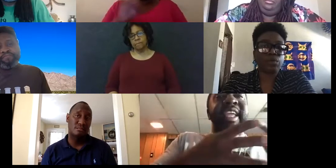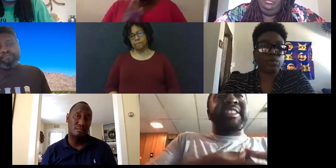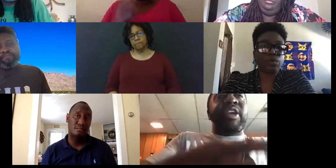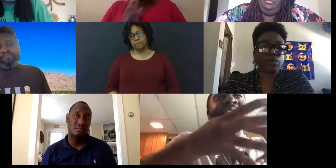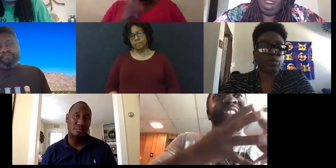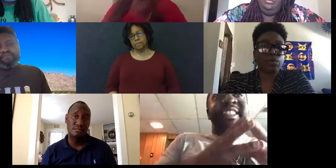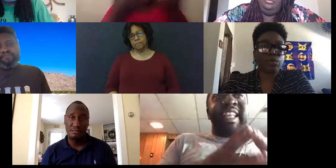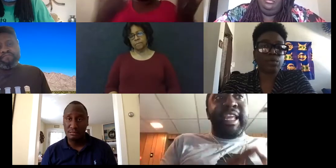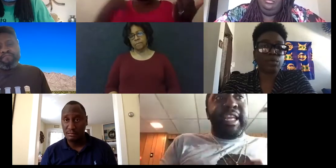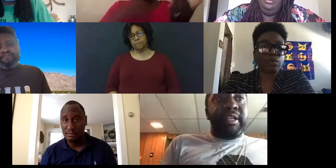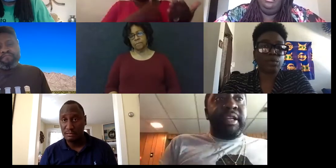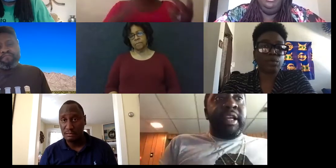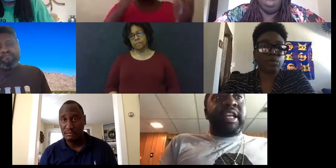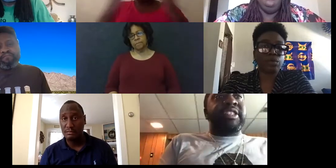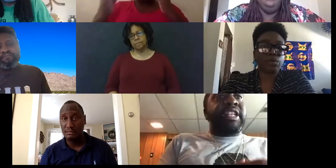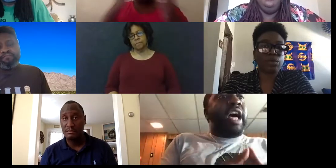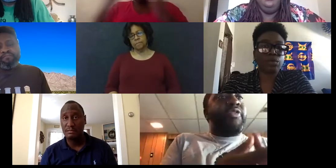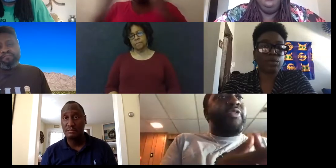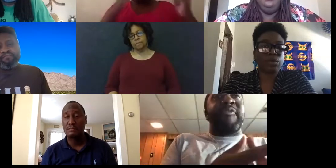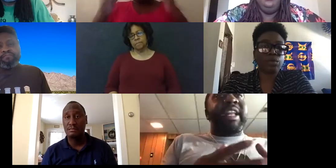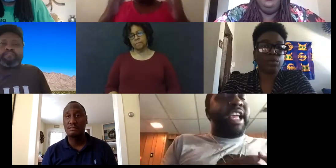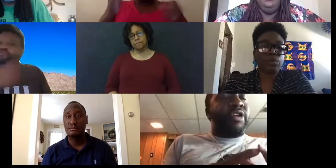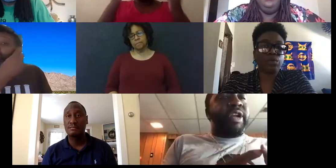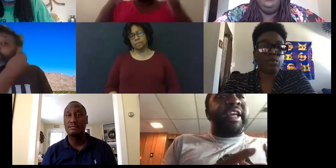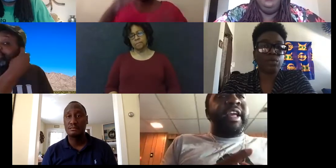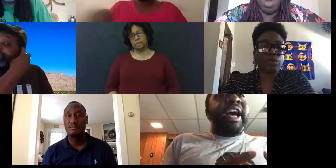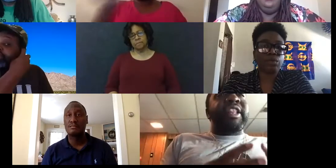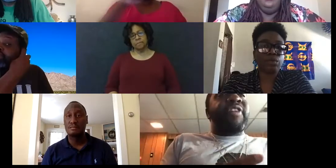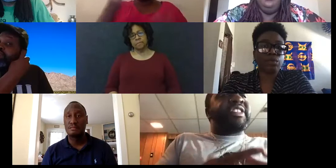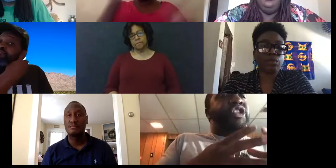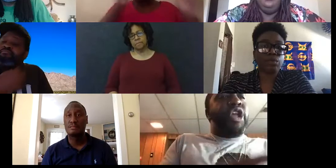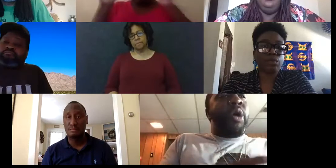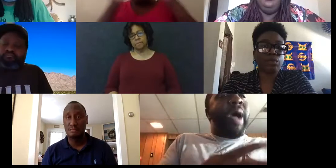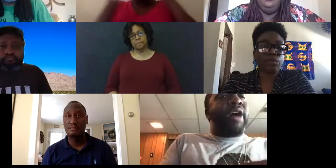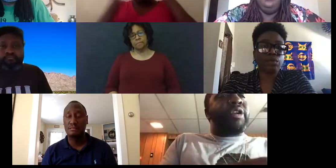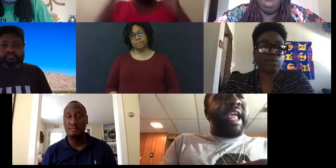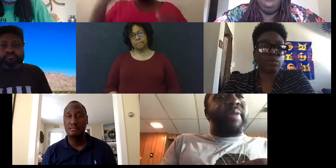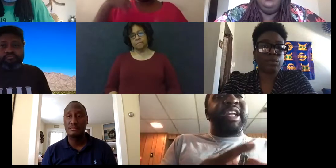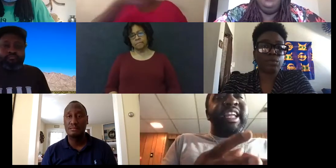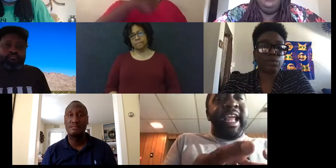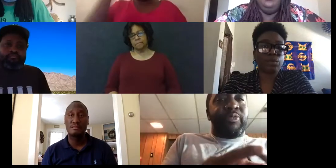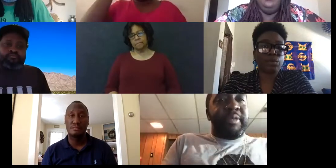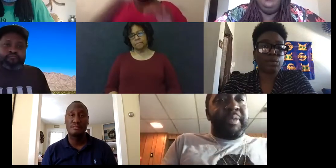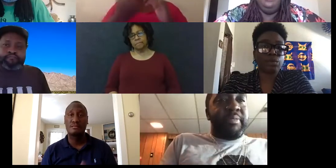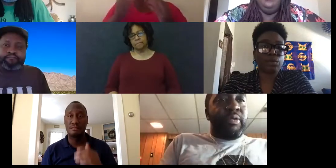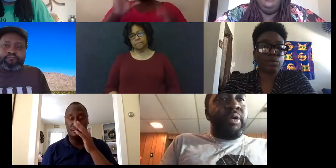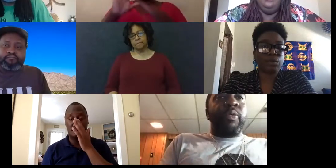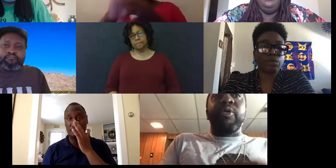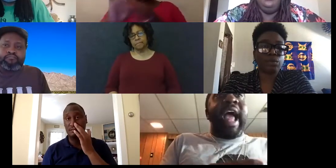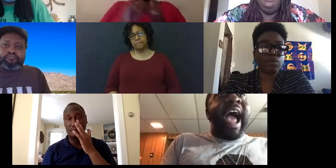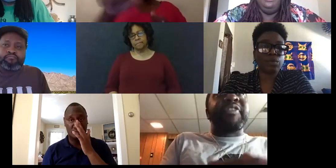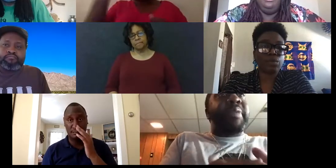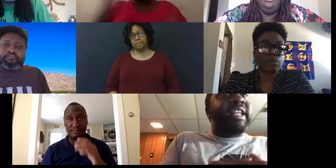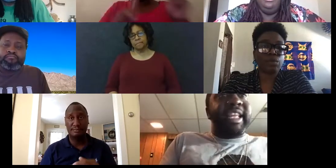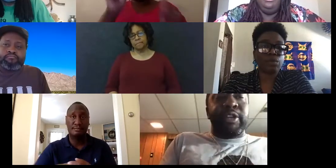the things that we've seen. Because a lot of you, I've already hearing it. A lot of us know how to be able to connect with the people. We're